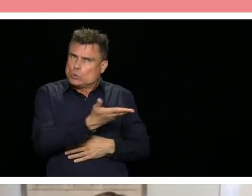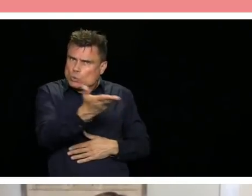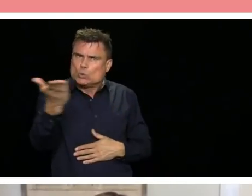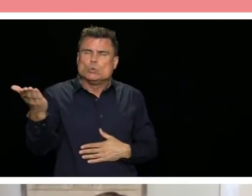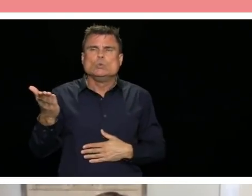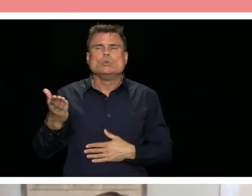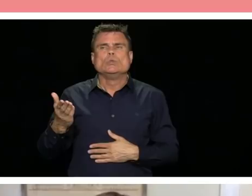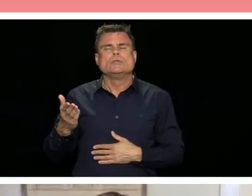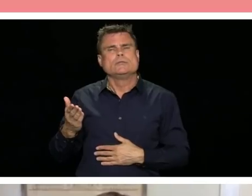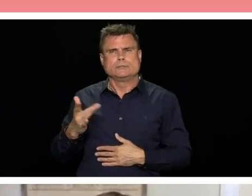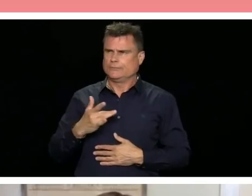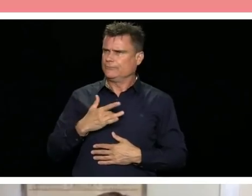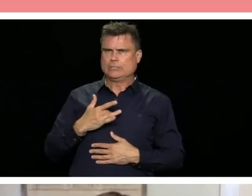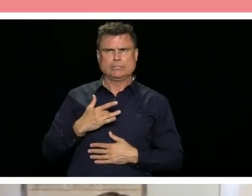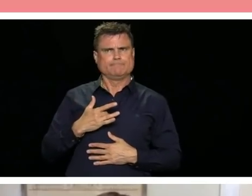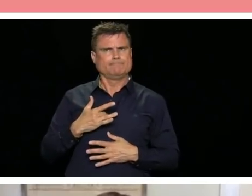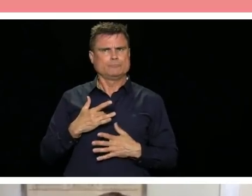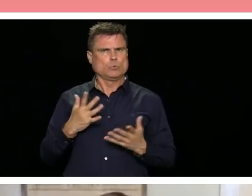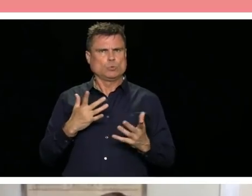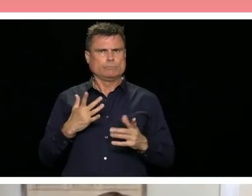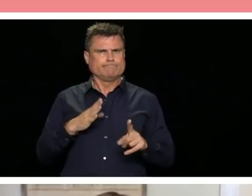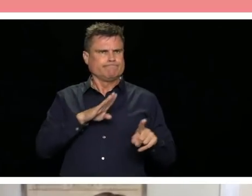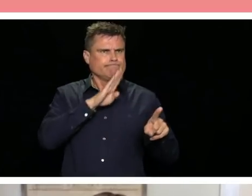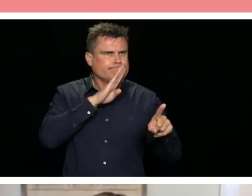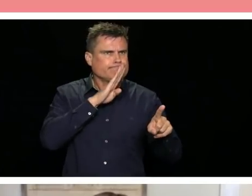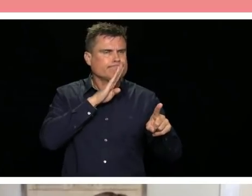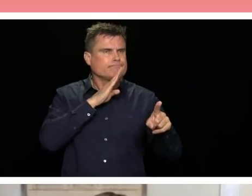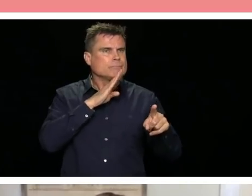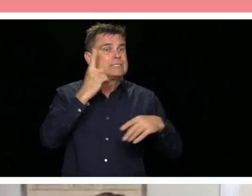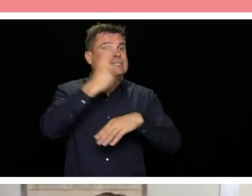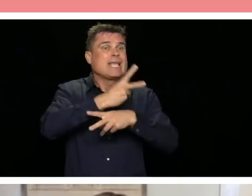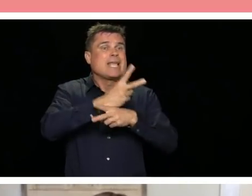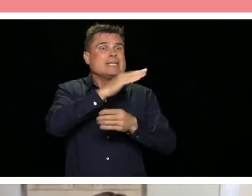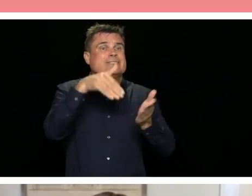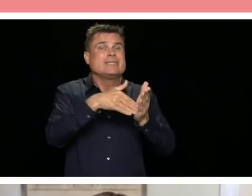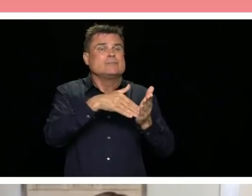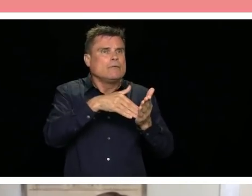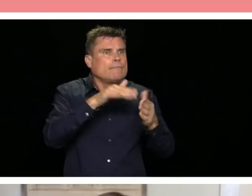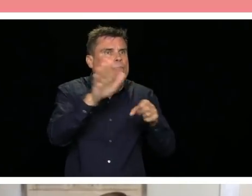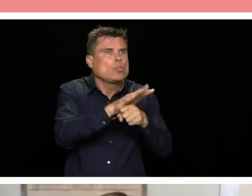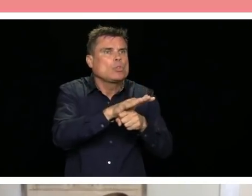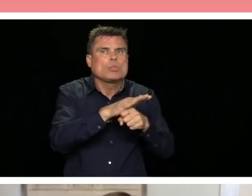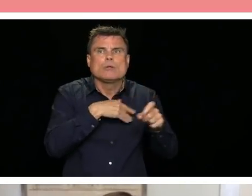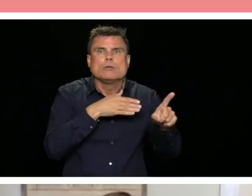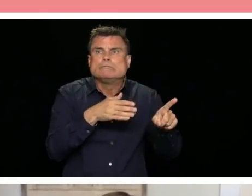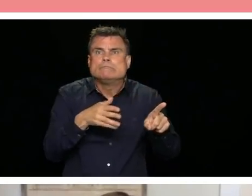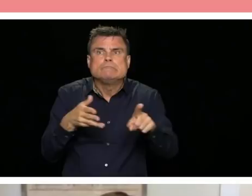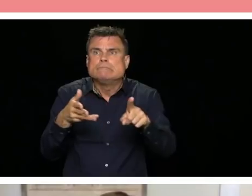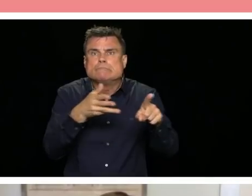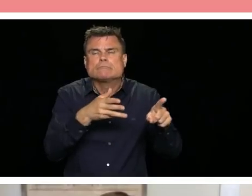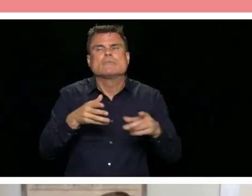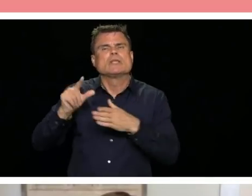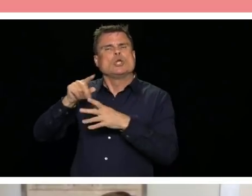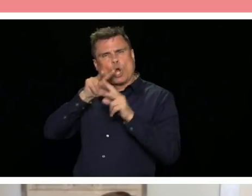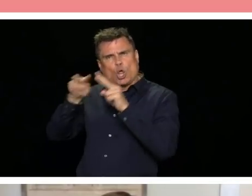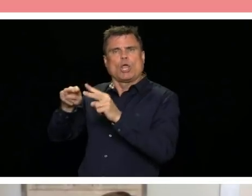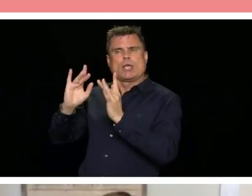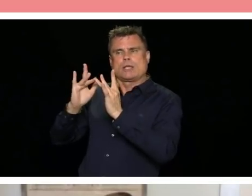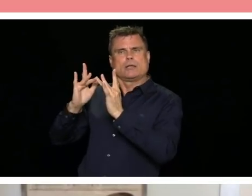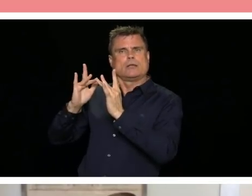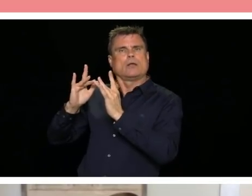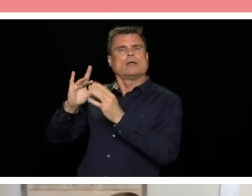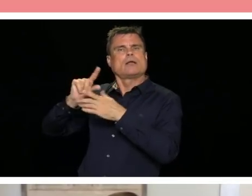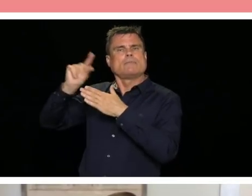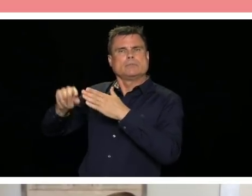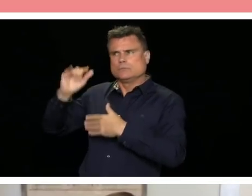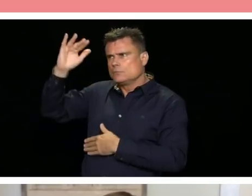Parents who may be worried about losing their spot can also use that service to find another spot available, or work with a local childcare resource referral